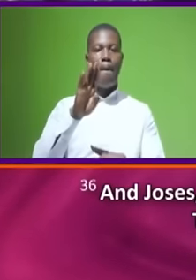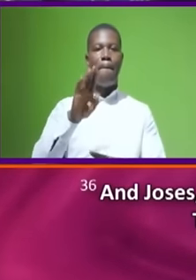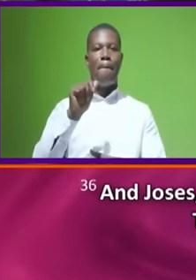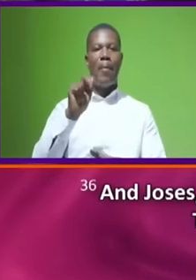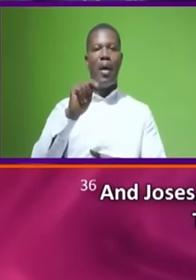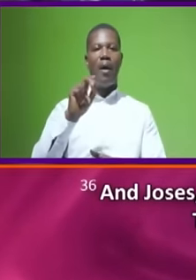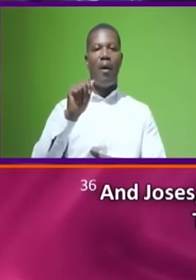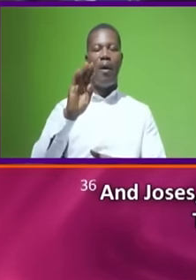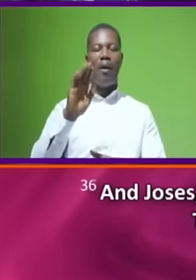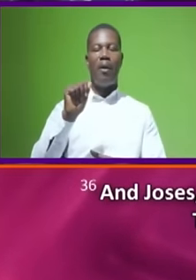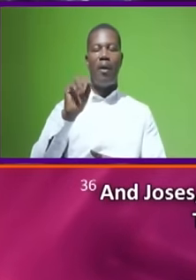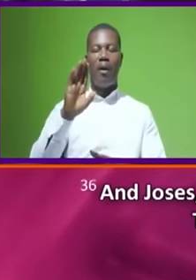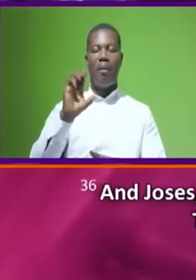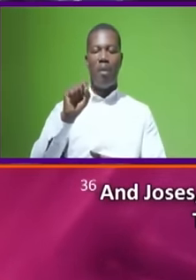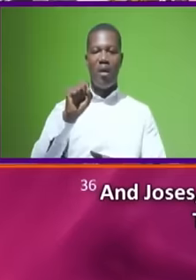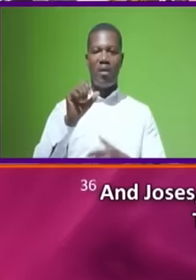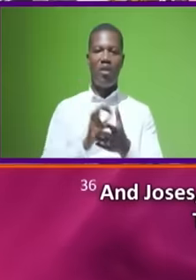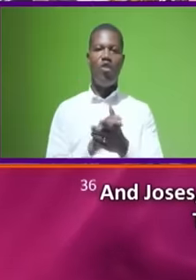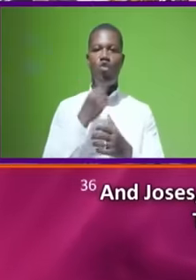Barnabas.